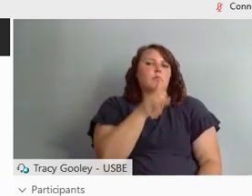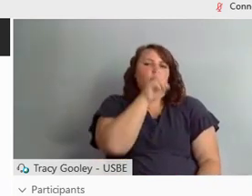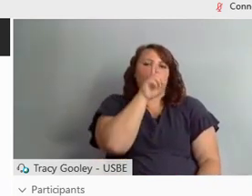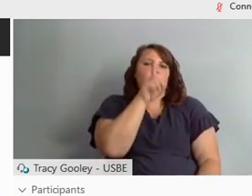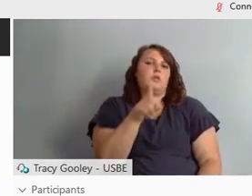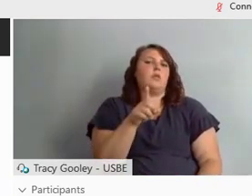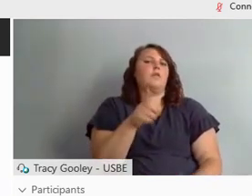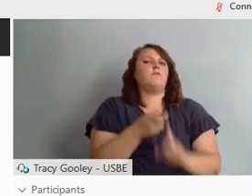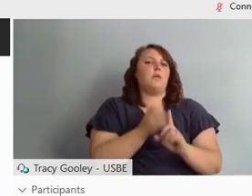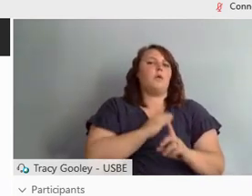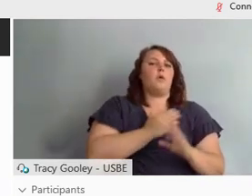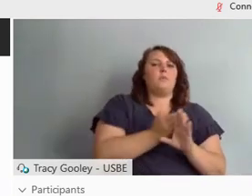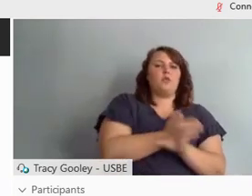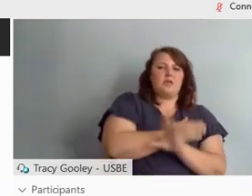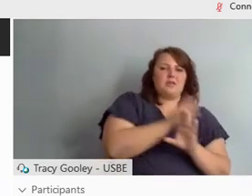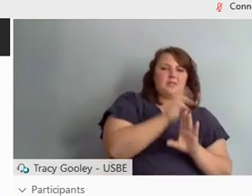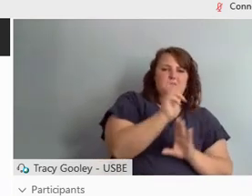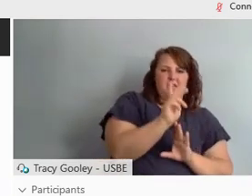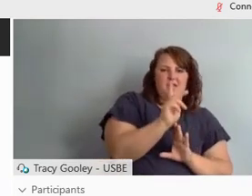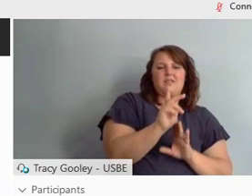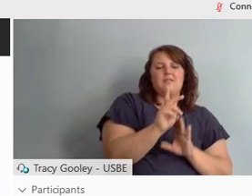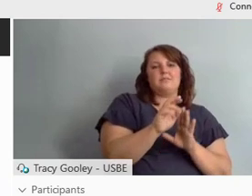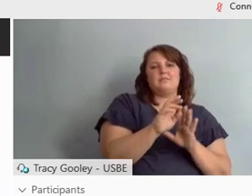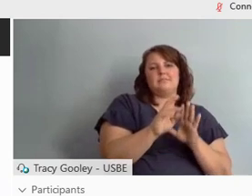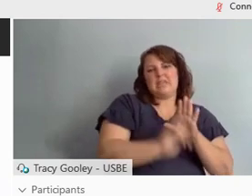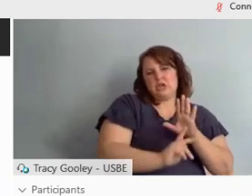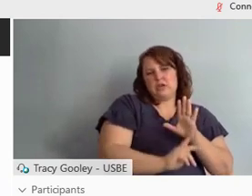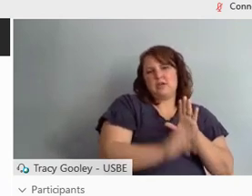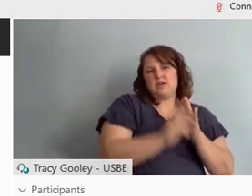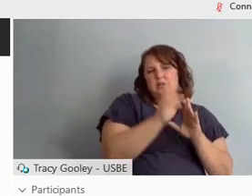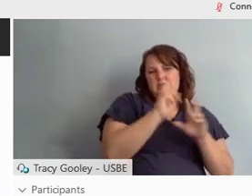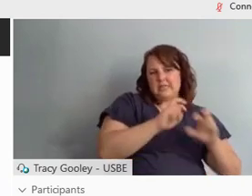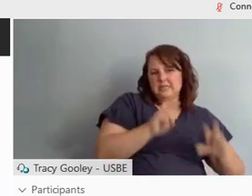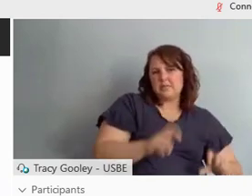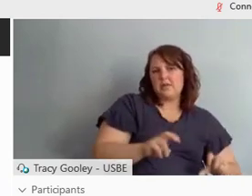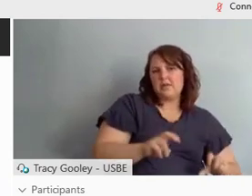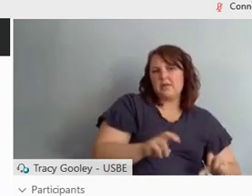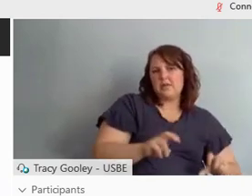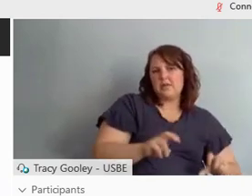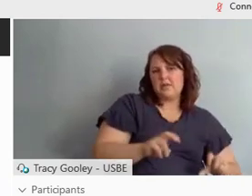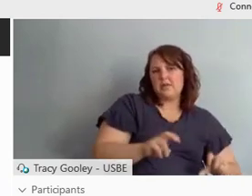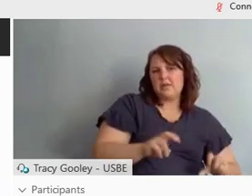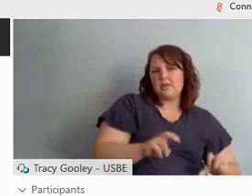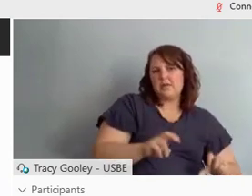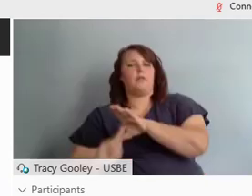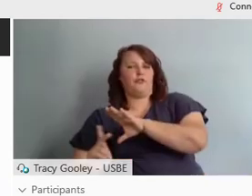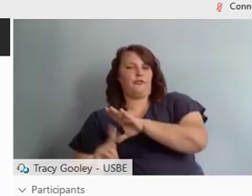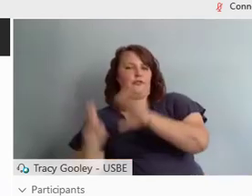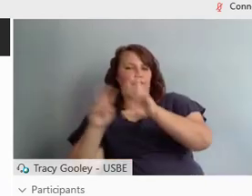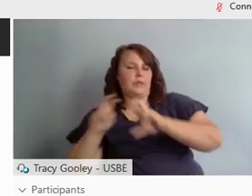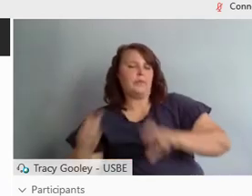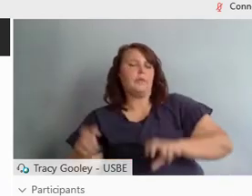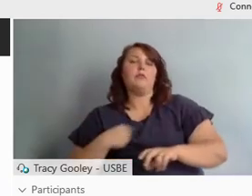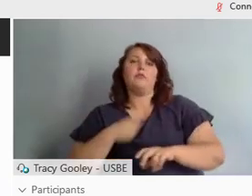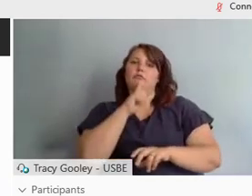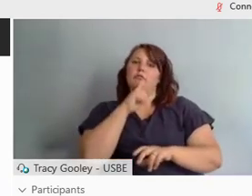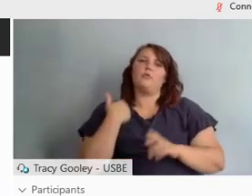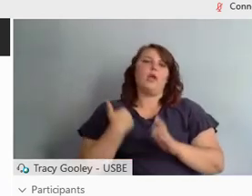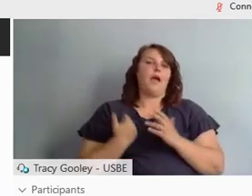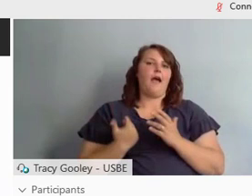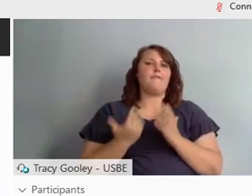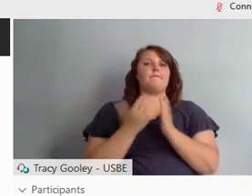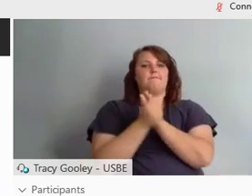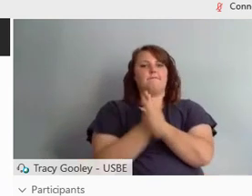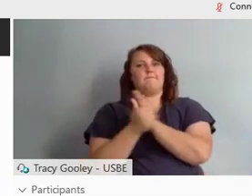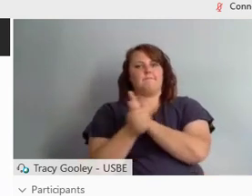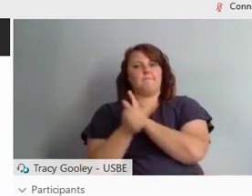our pre-K assessment and we did for our KEEP was looking at growth. We've got the same tasks and assessment from beginning to end. What